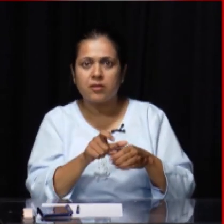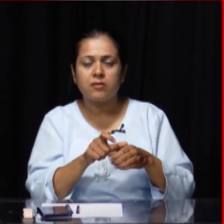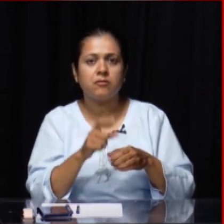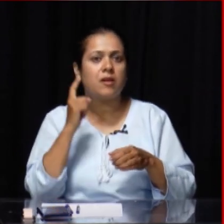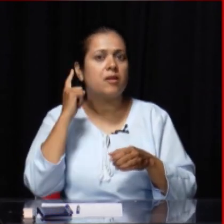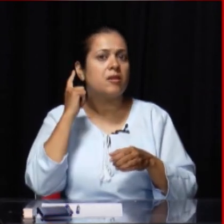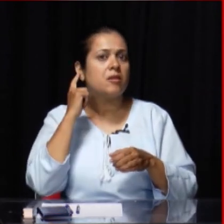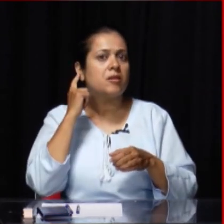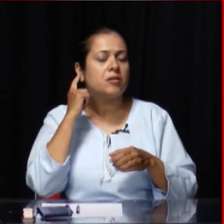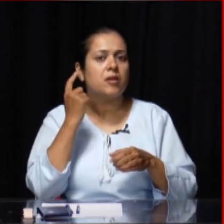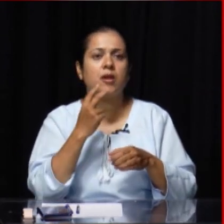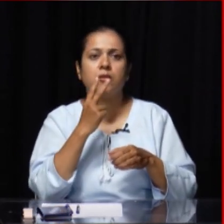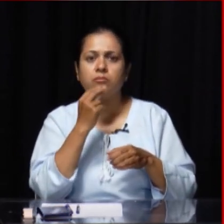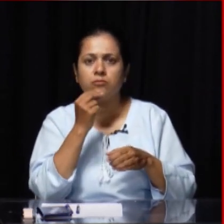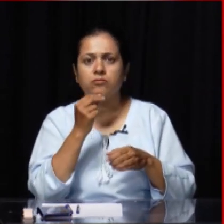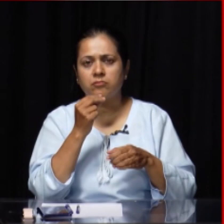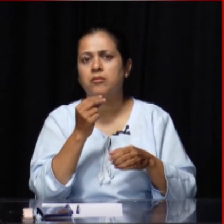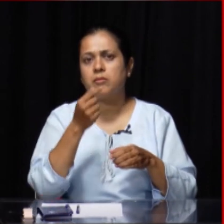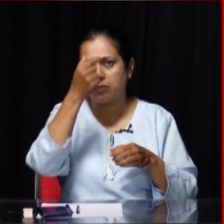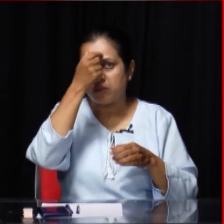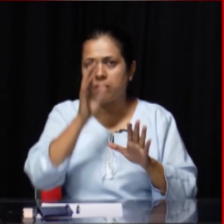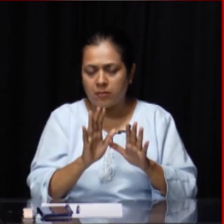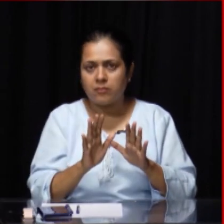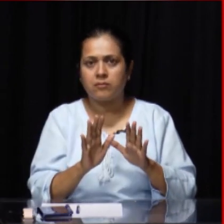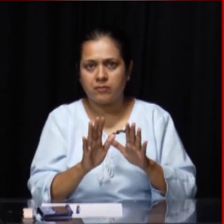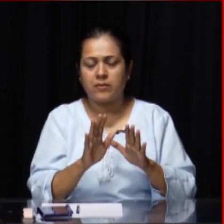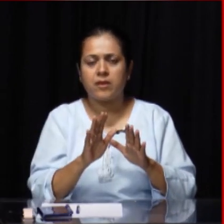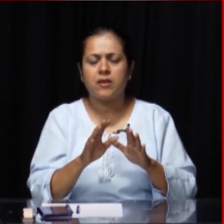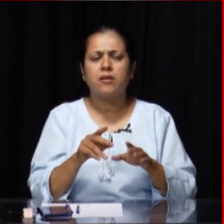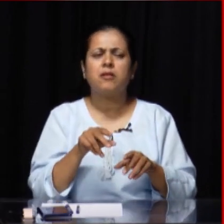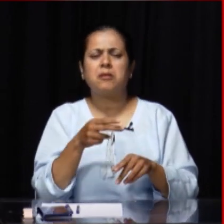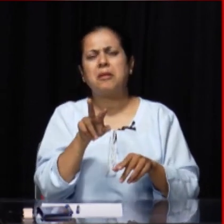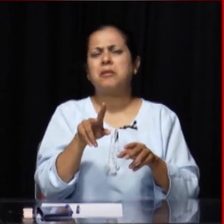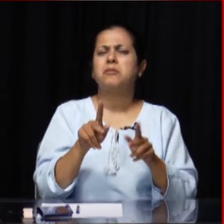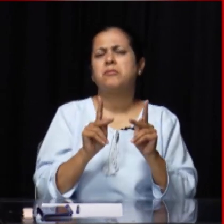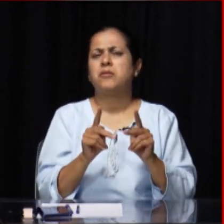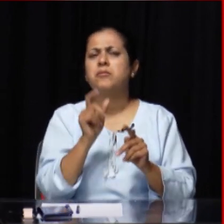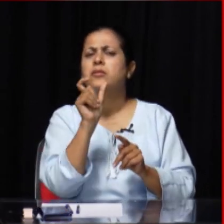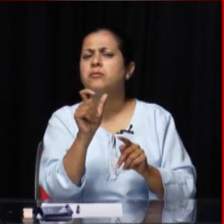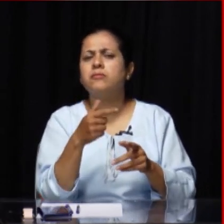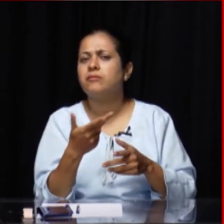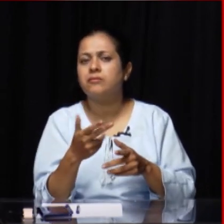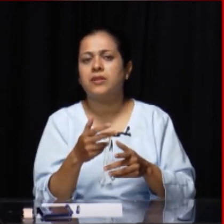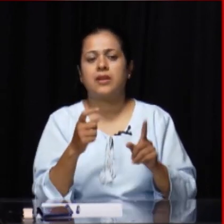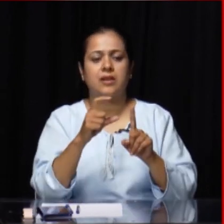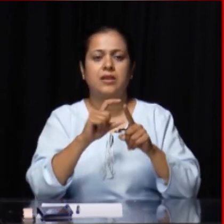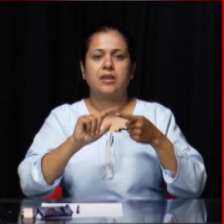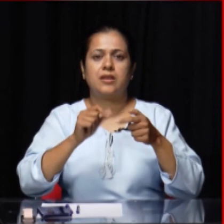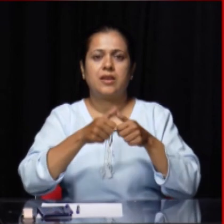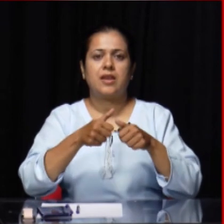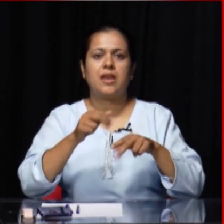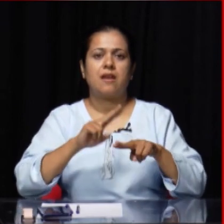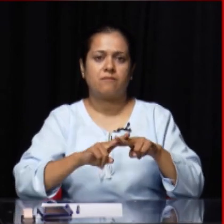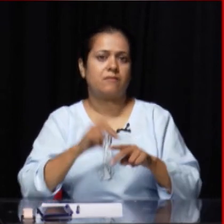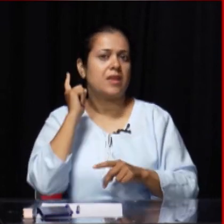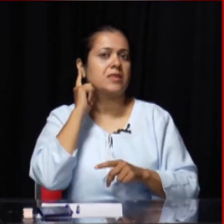with hearing and speech impairment. And in normal terminology, they are called deaf people,